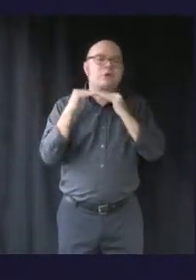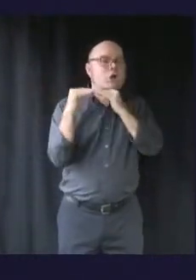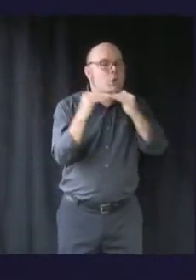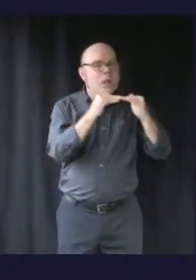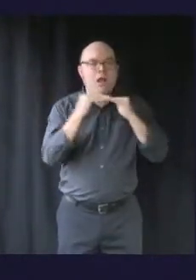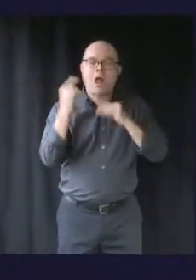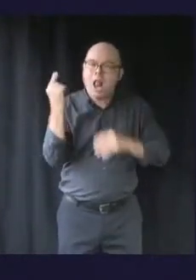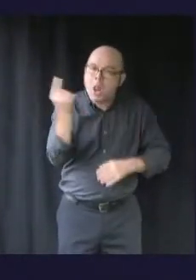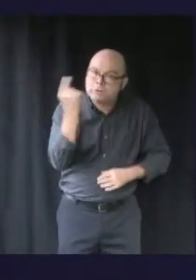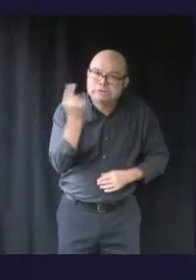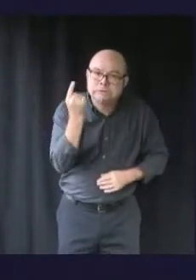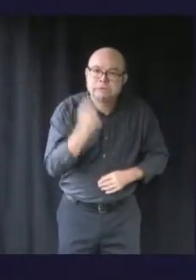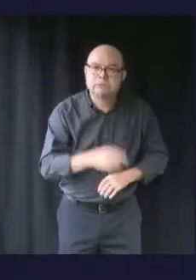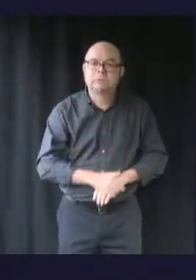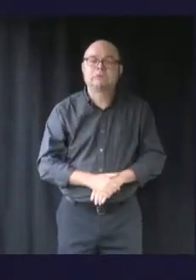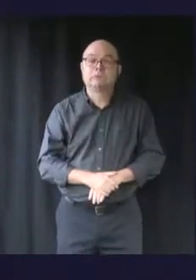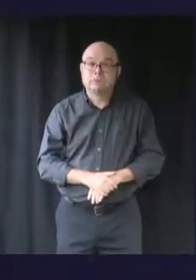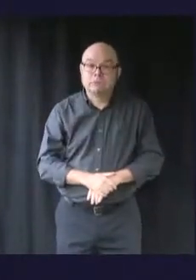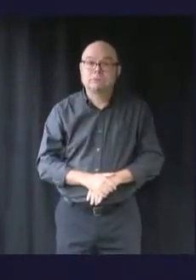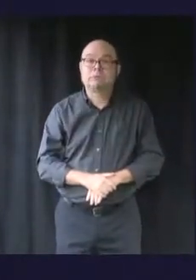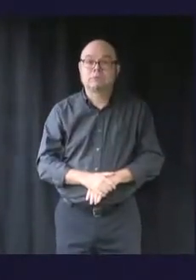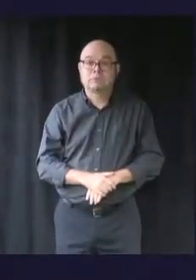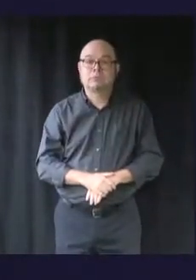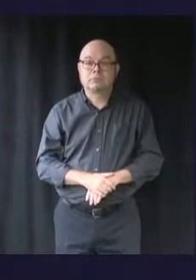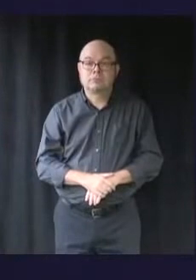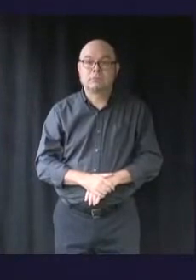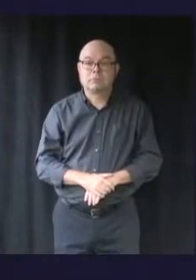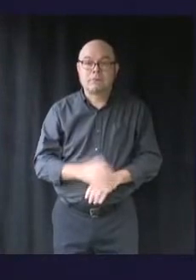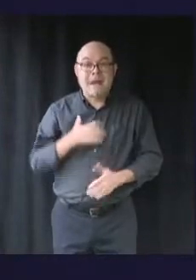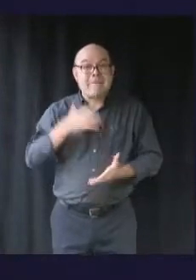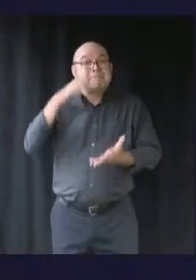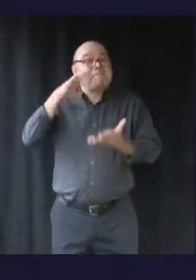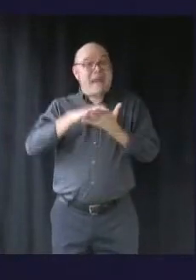children and to his son, Chris.